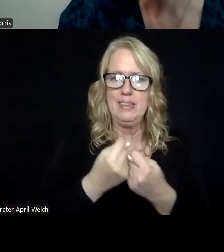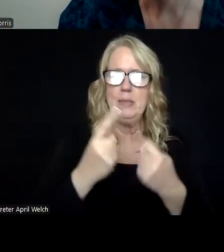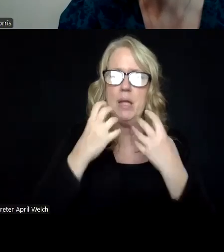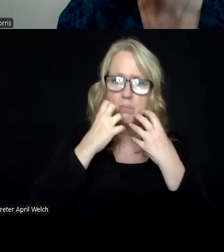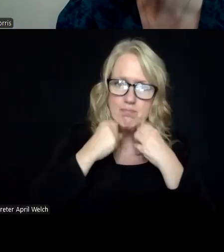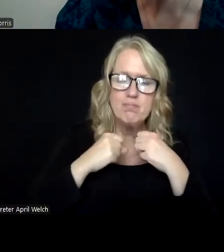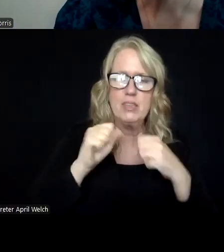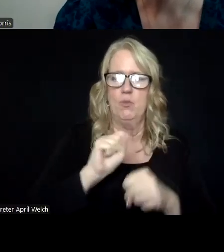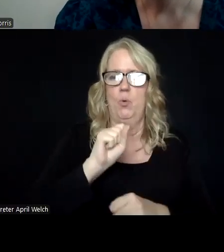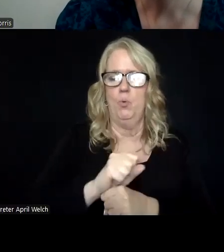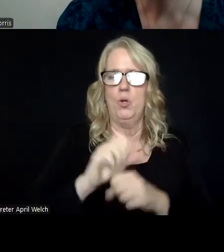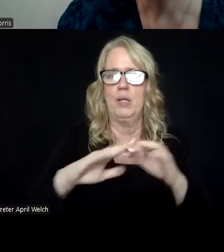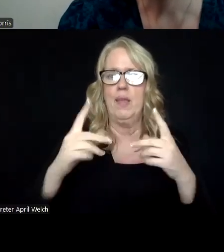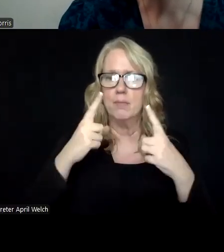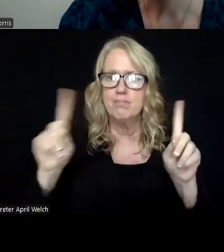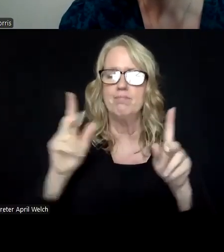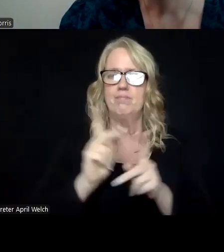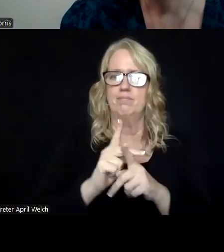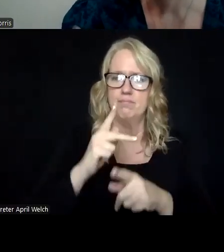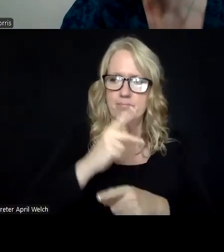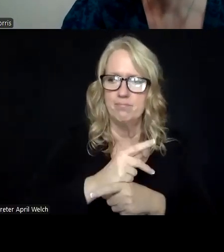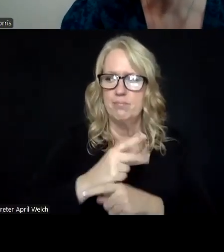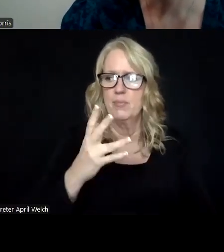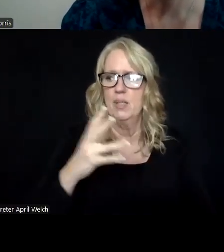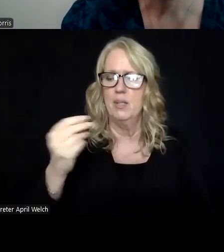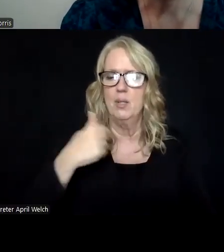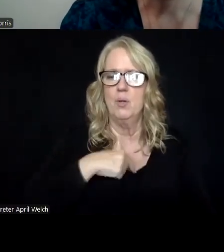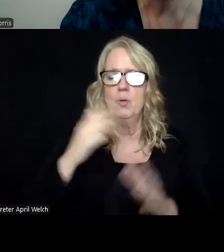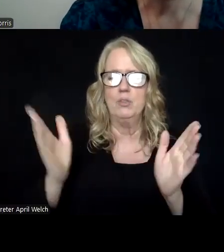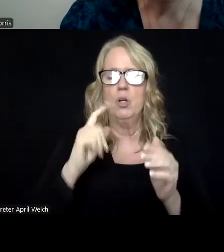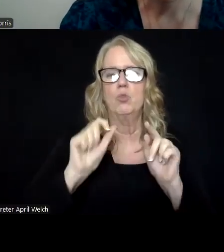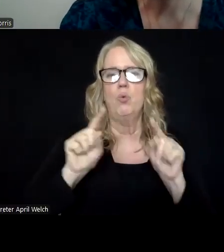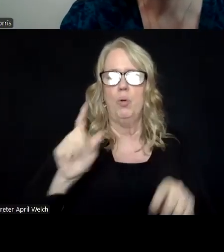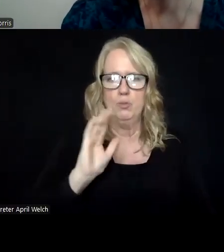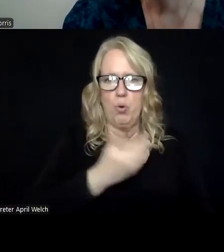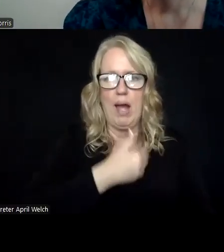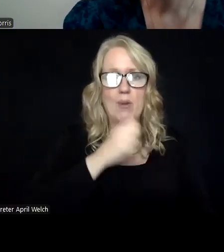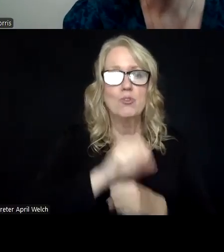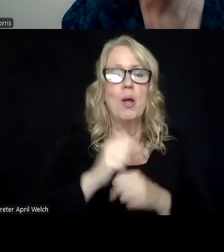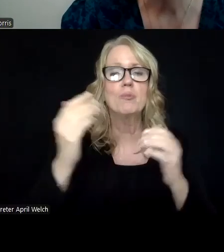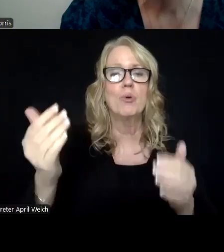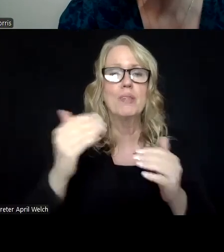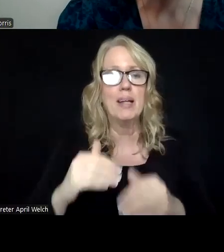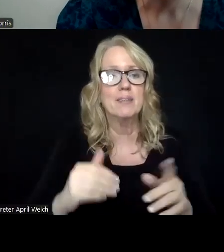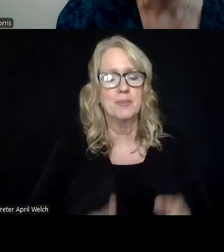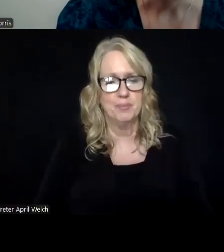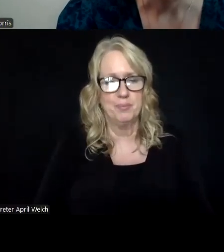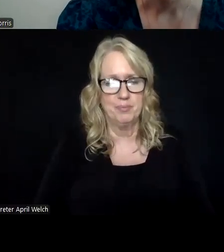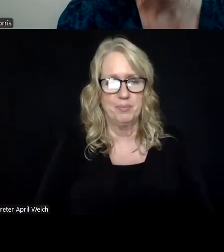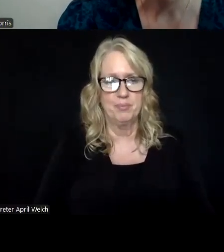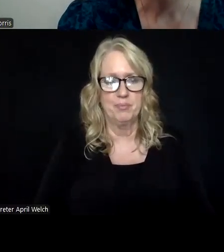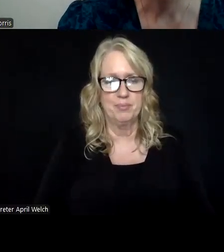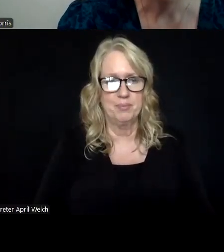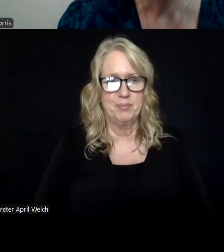work, productive work, and that we enjoy going to our jobs. Next slide.